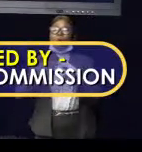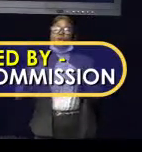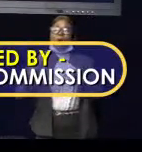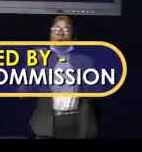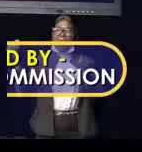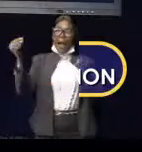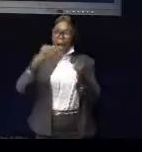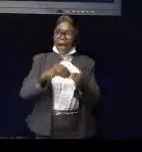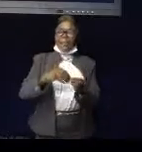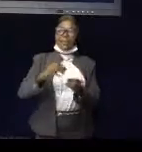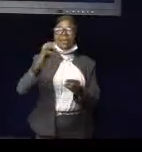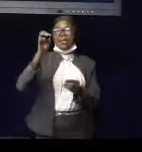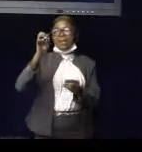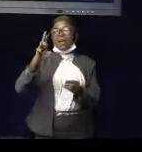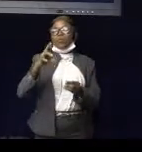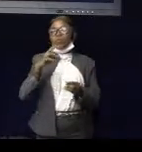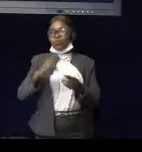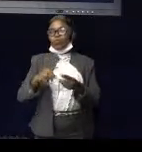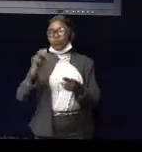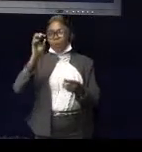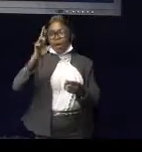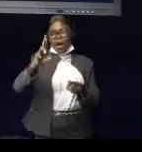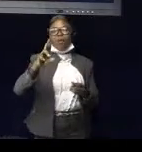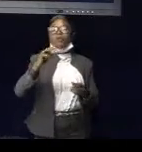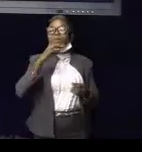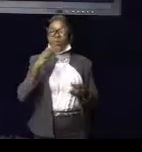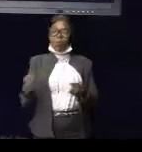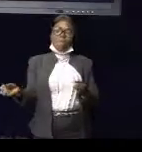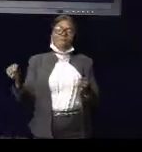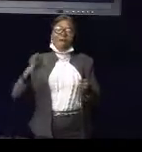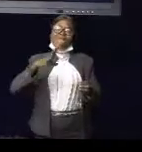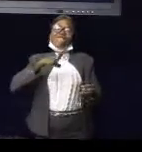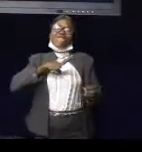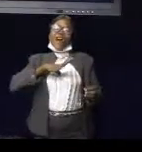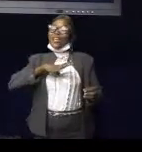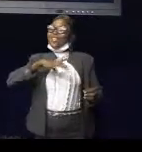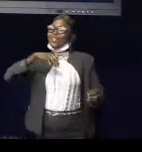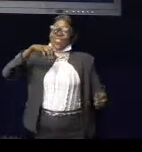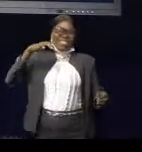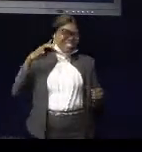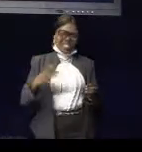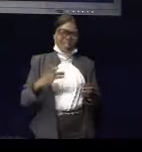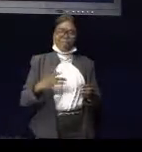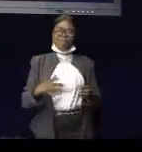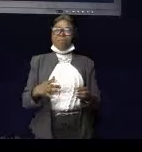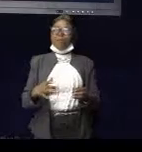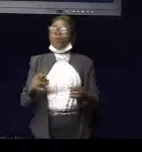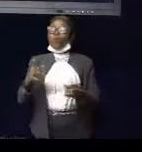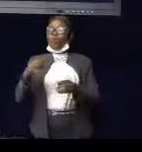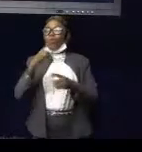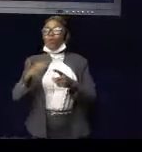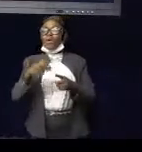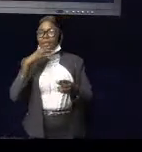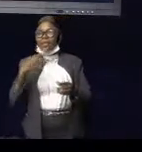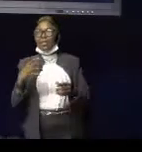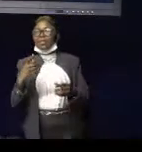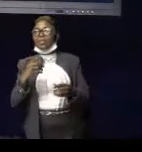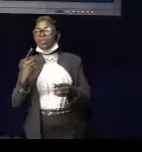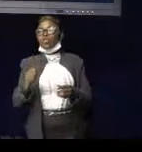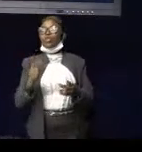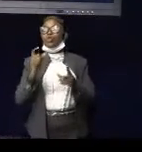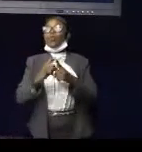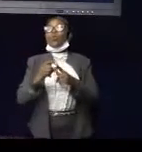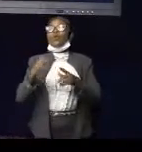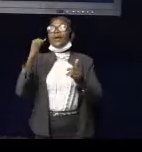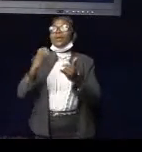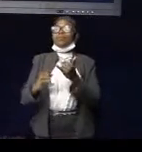F-I-N-E-R. I believe you're getting me. Well done, children. When the word ends in Y, the